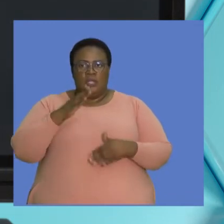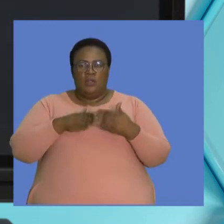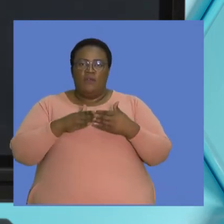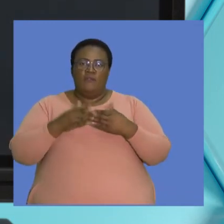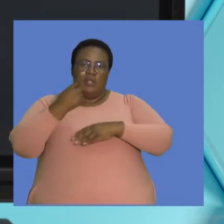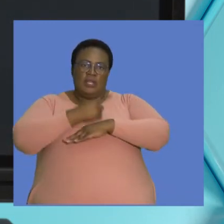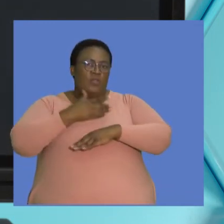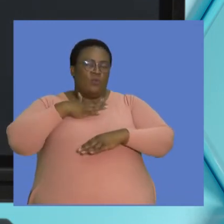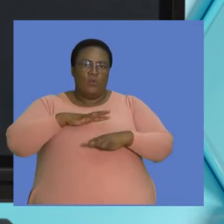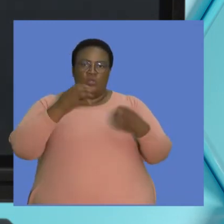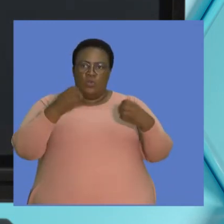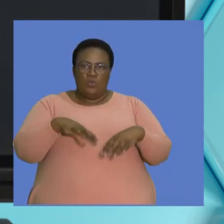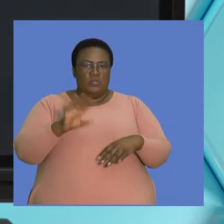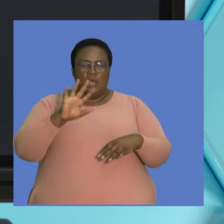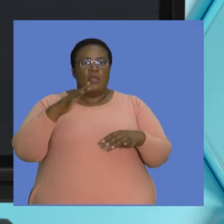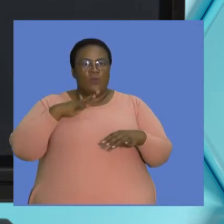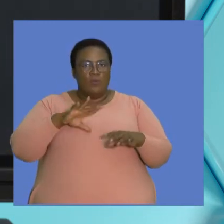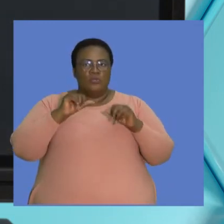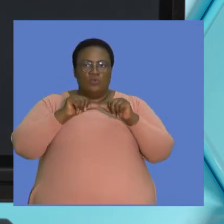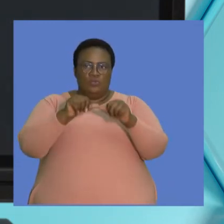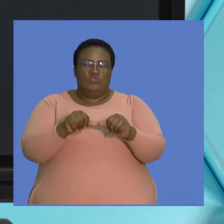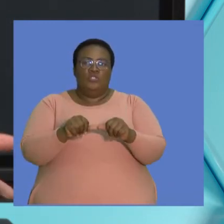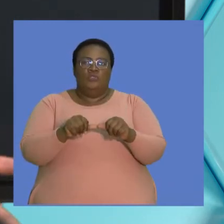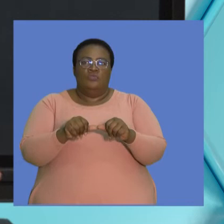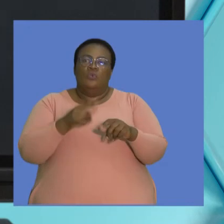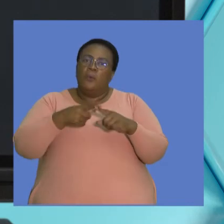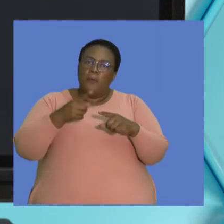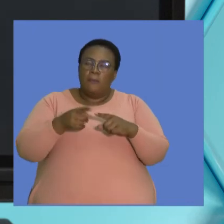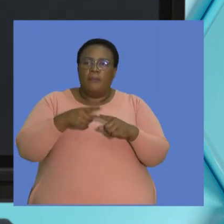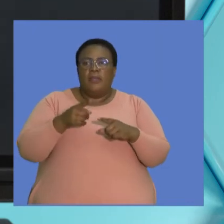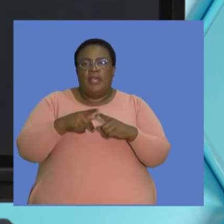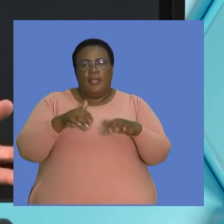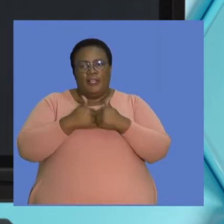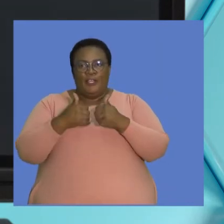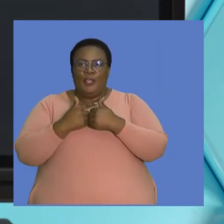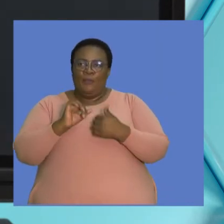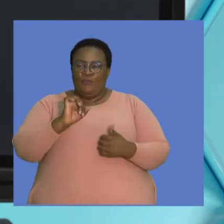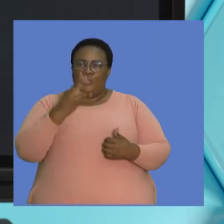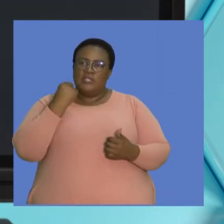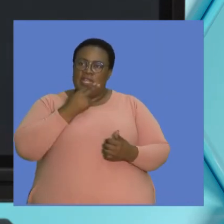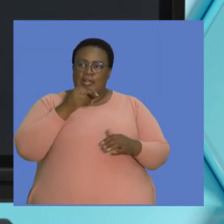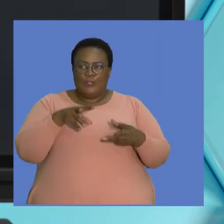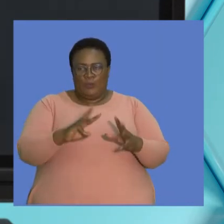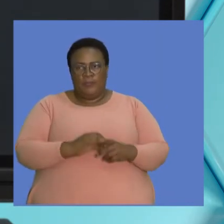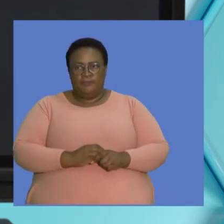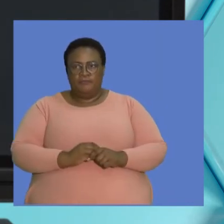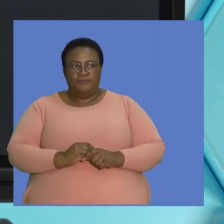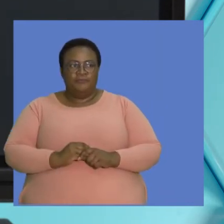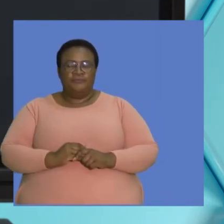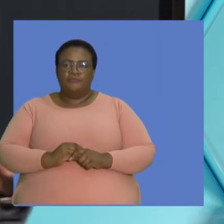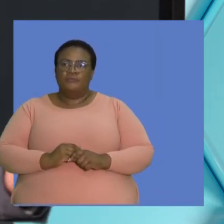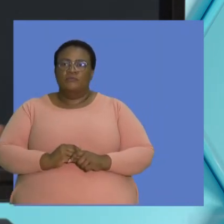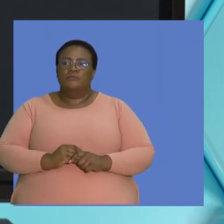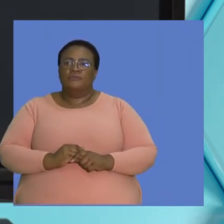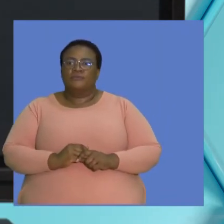day, you do not want to make a loss. You want to continue playing your gadgets in a very nice way, as a person